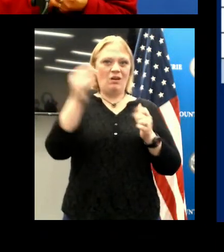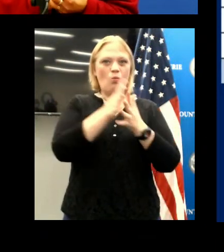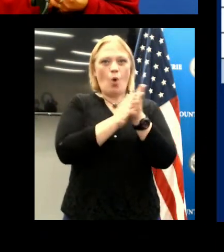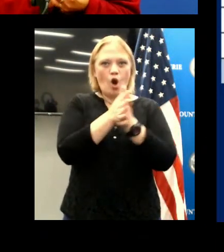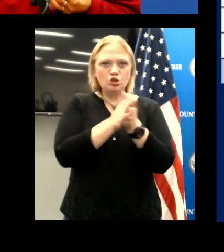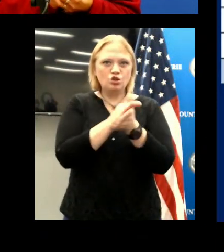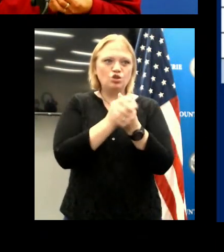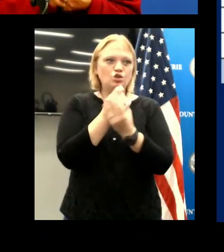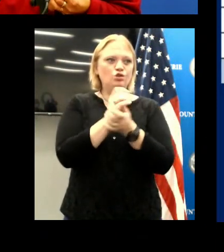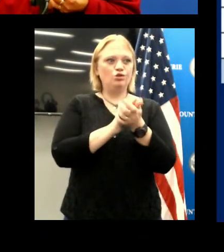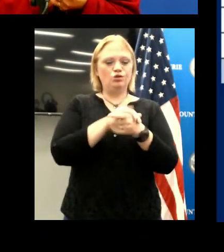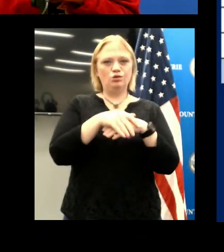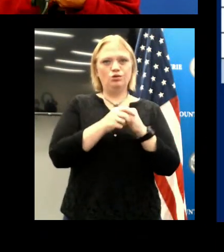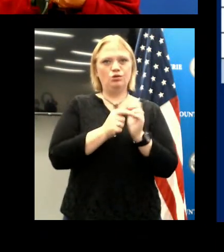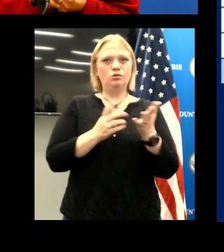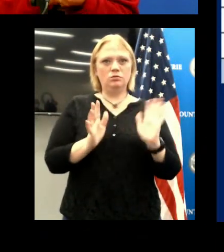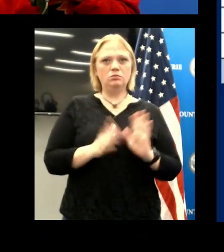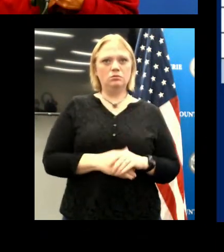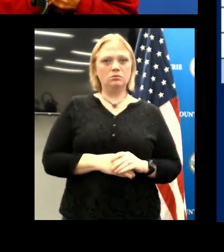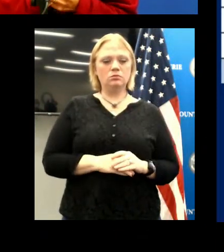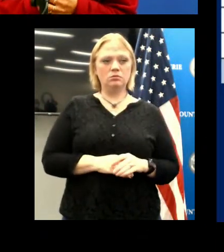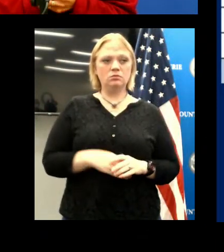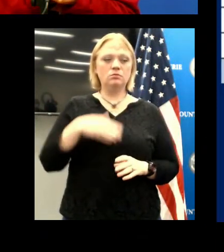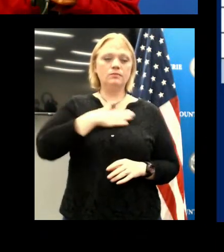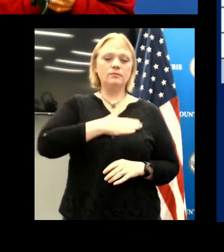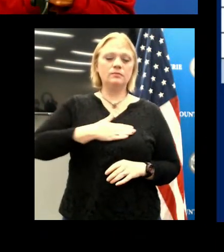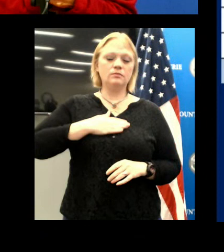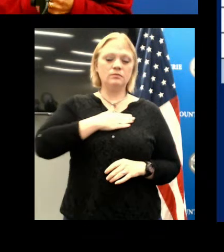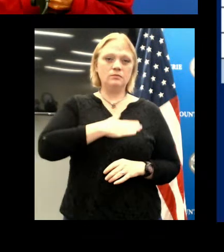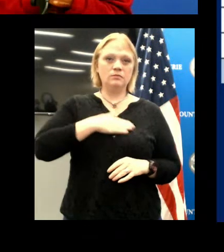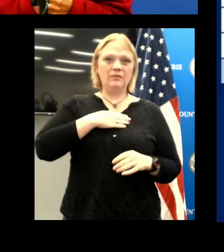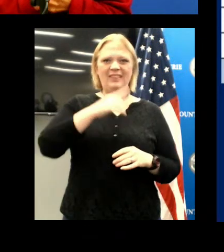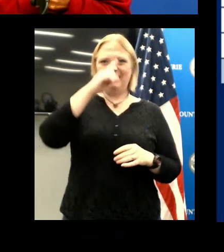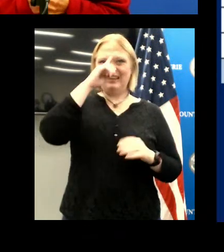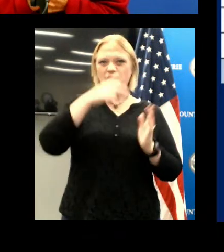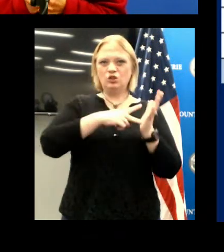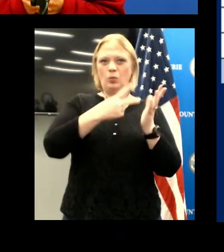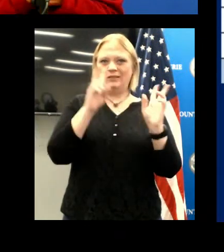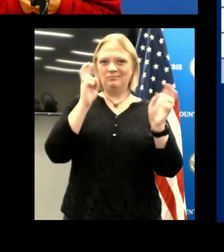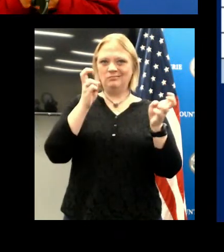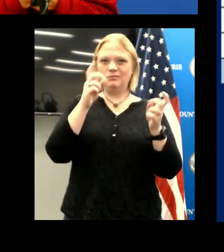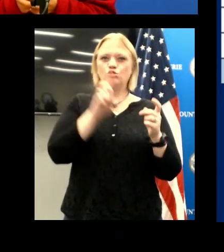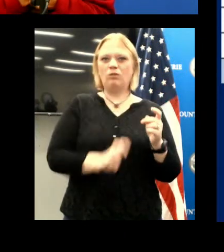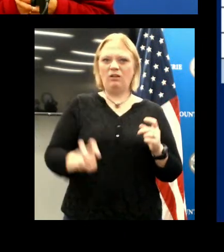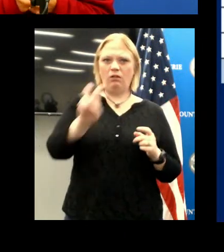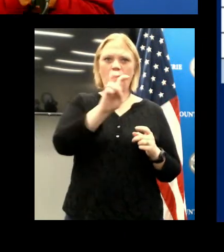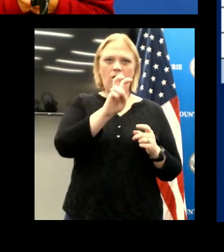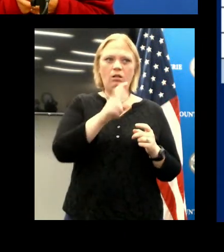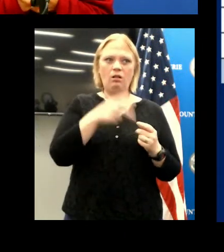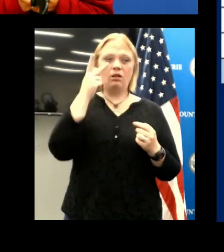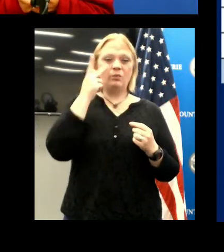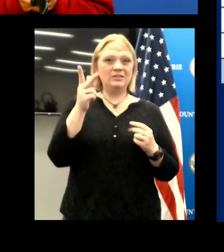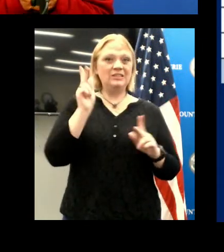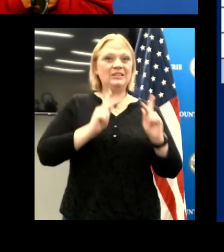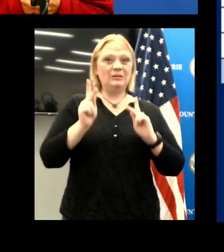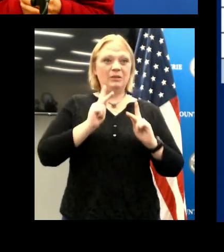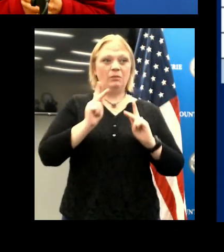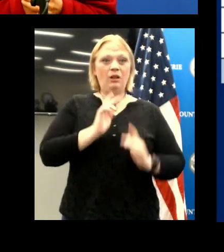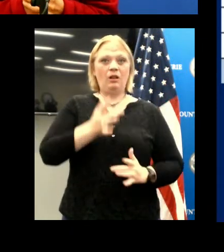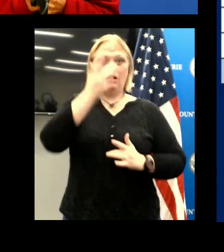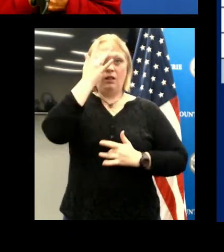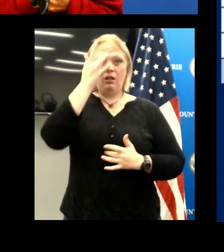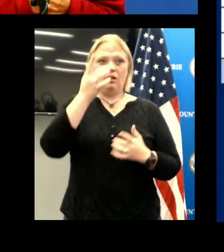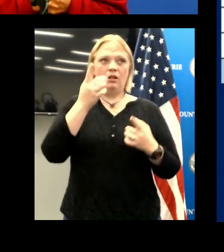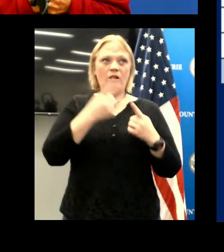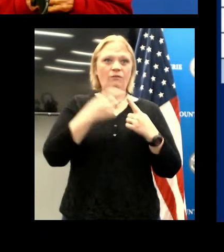hands and being as vigilant as possible. And please, think twice about travel. We are seeing people infected who are